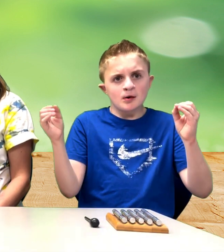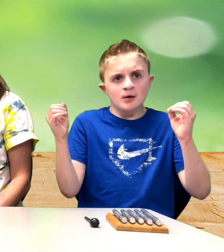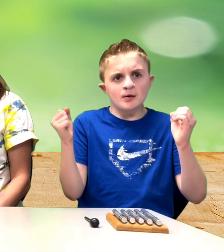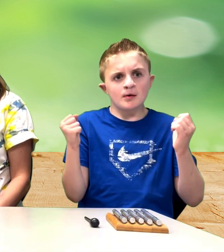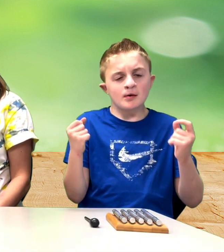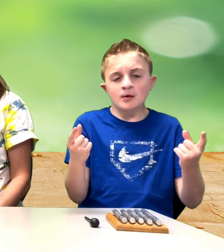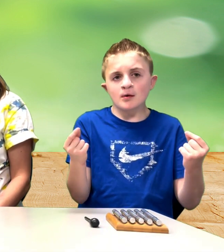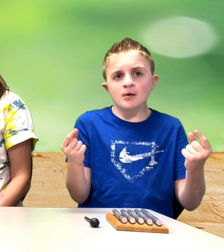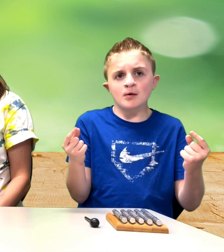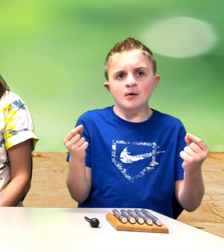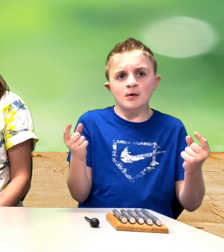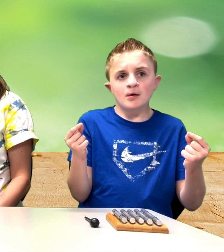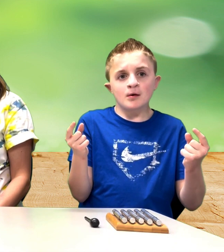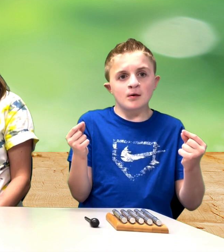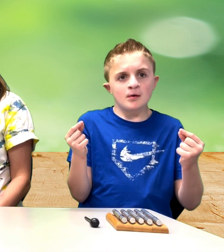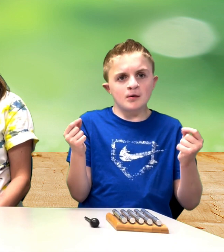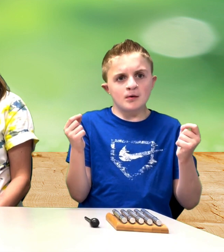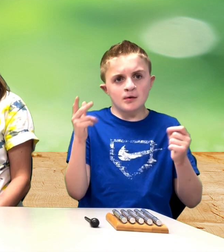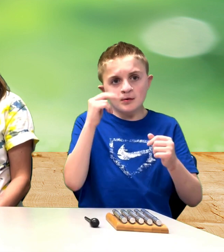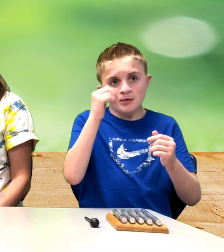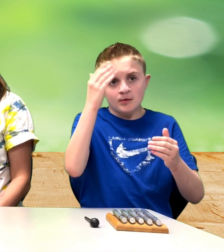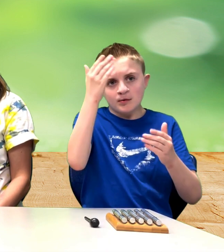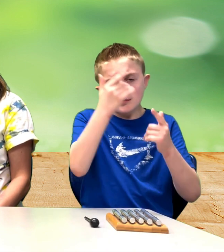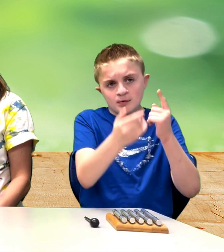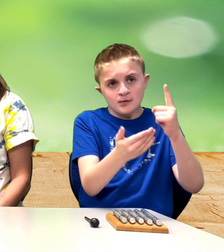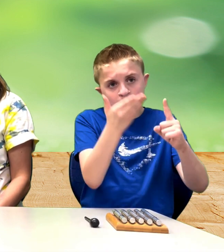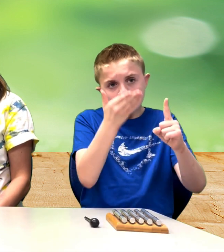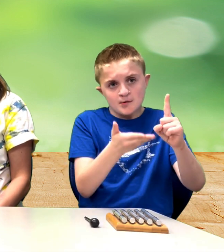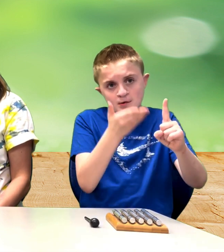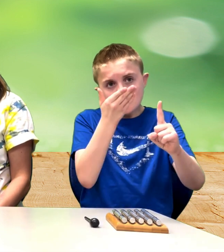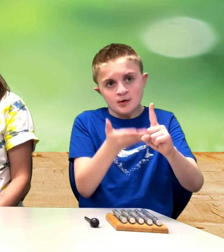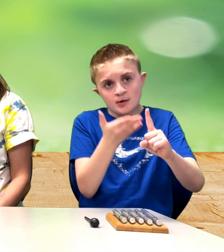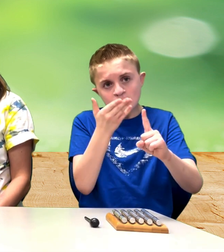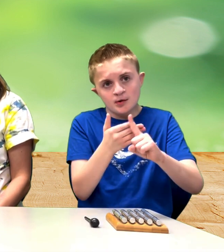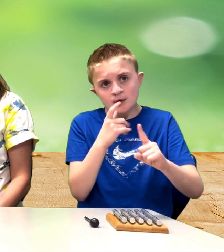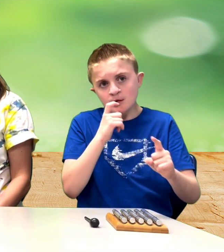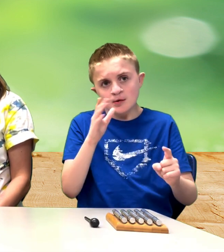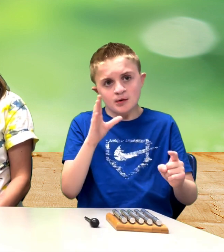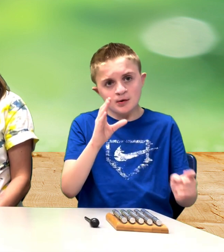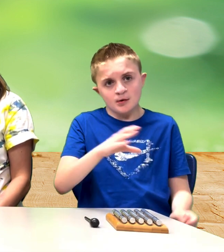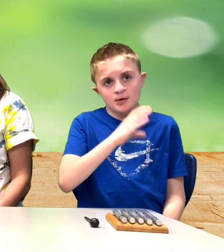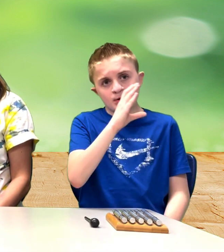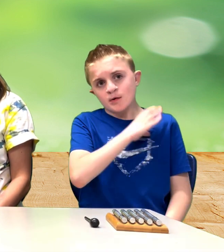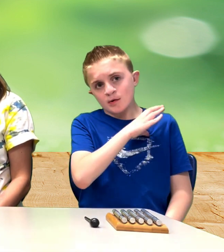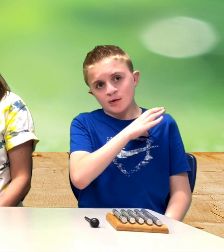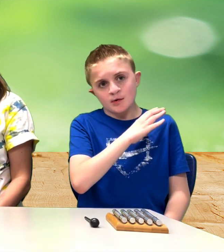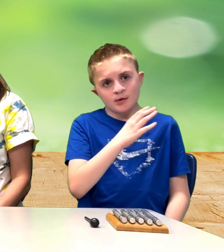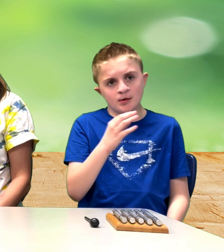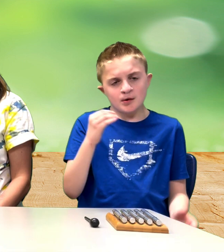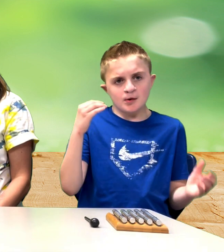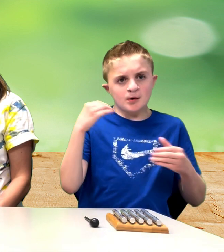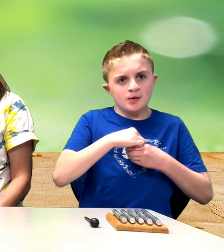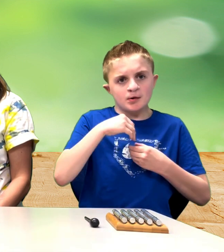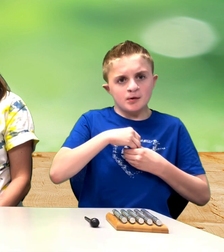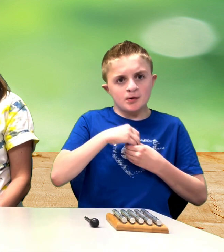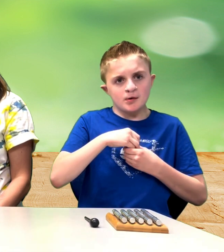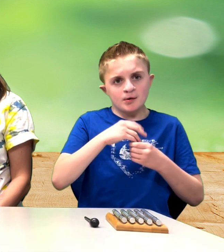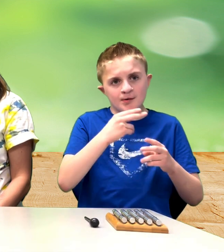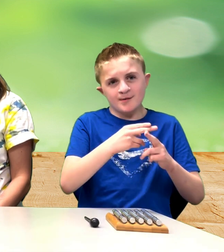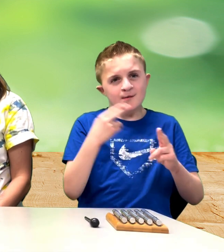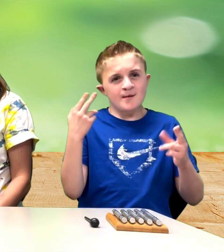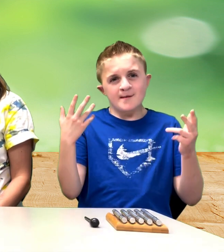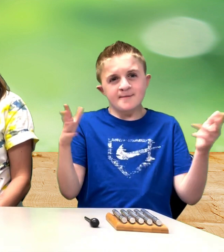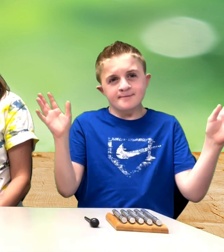your character. Words matter. Take a minute and really think